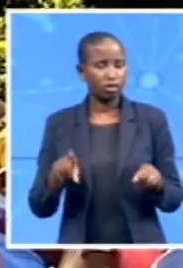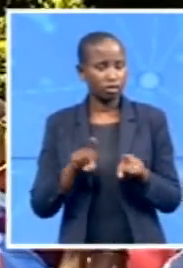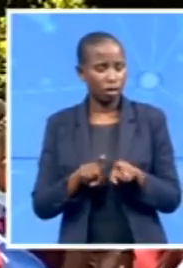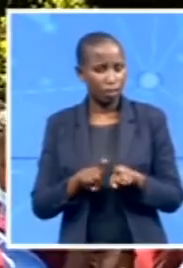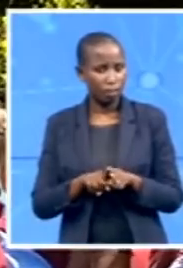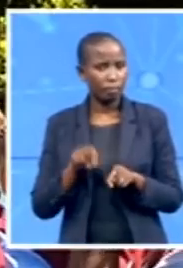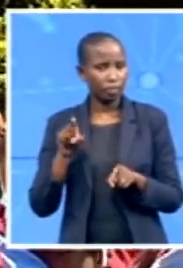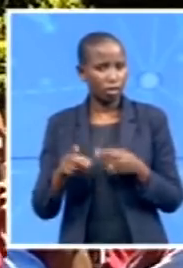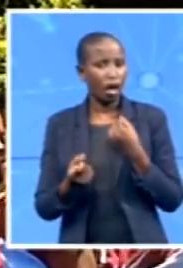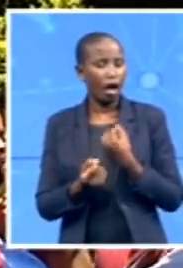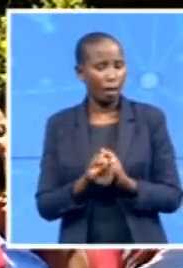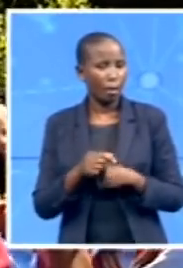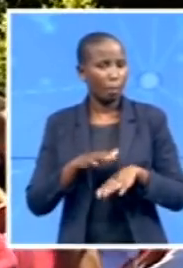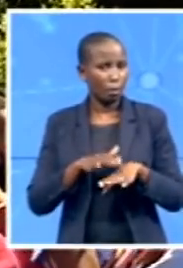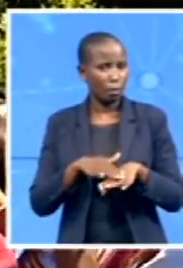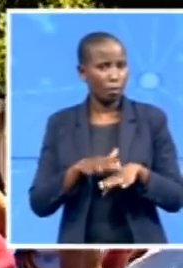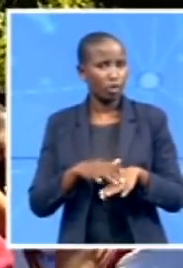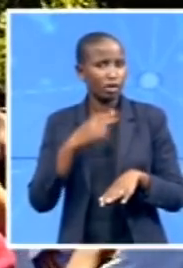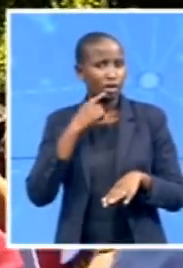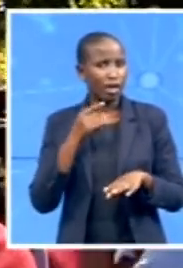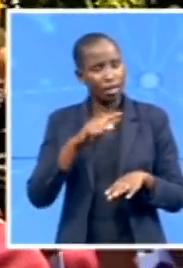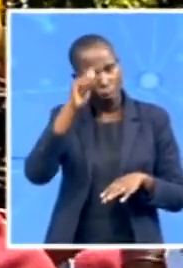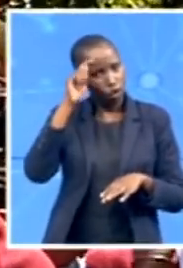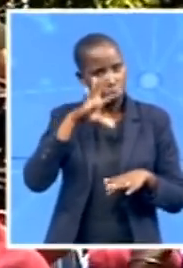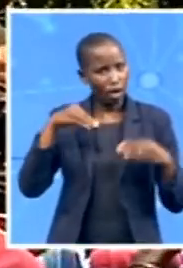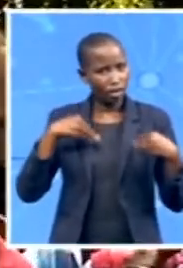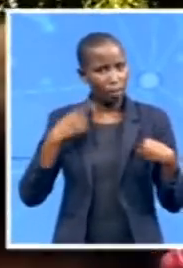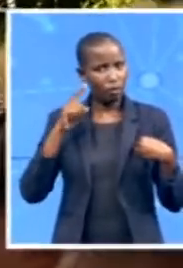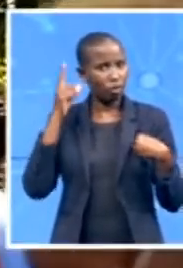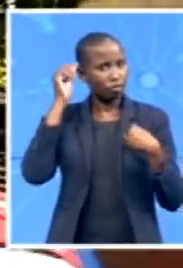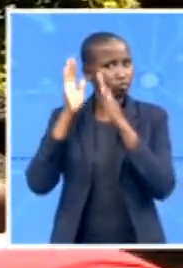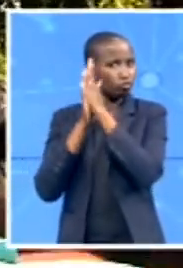have dreads. I thought it was African culture. Thank you so much.